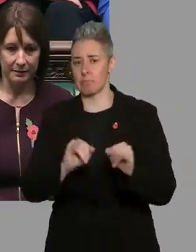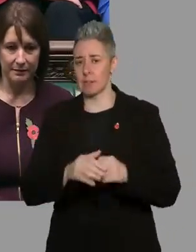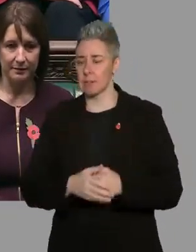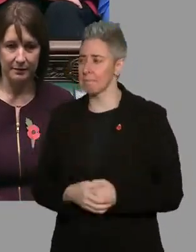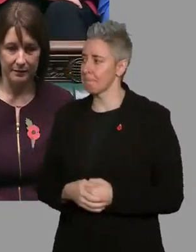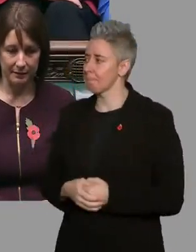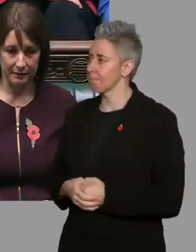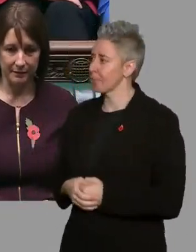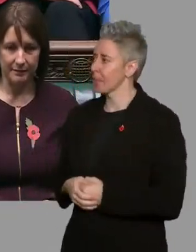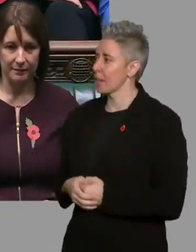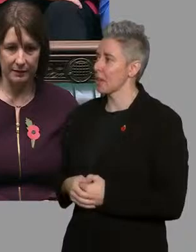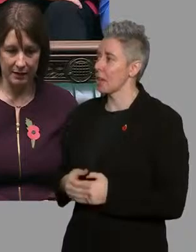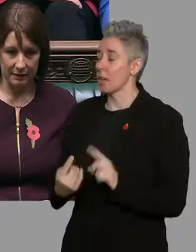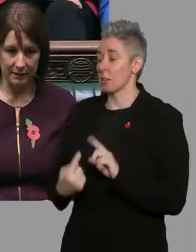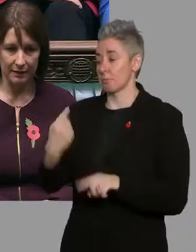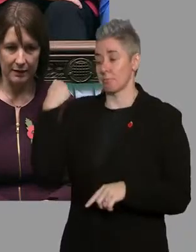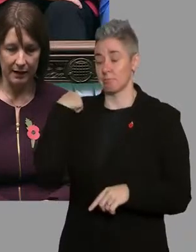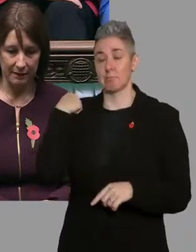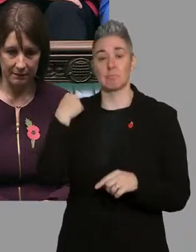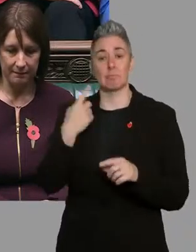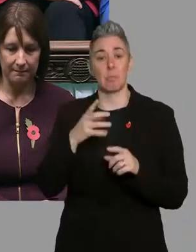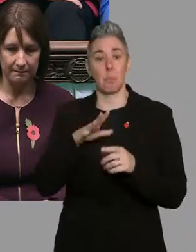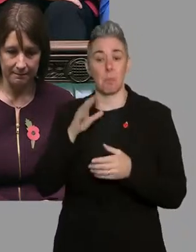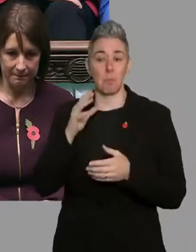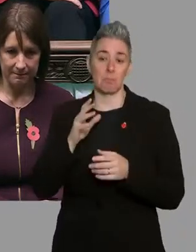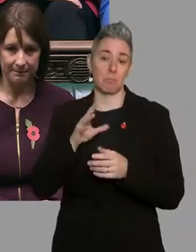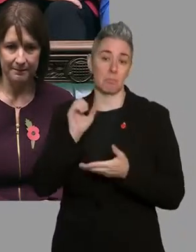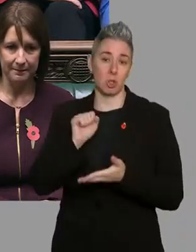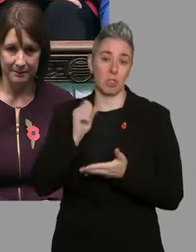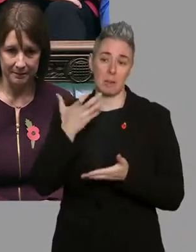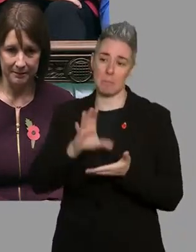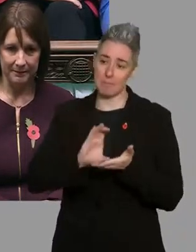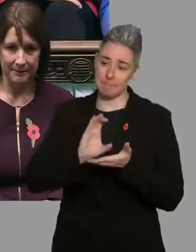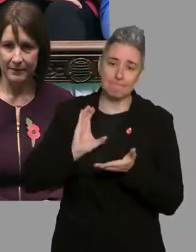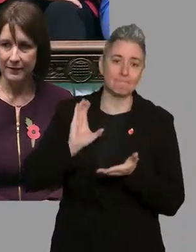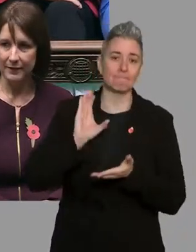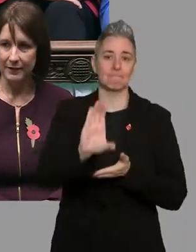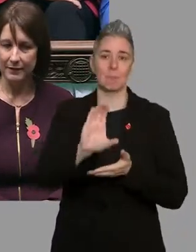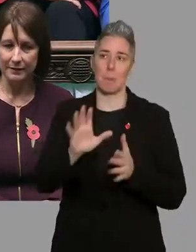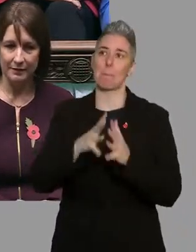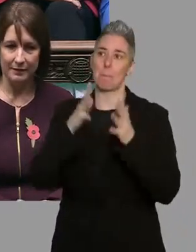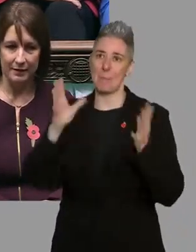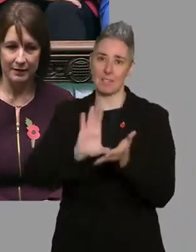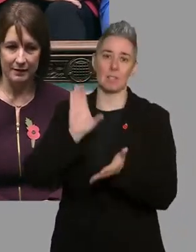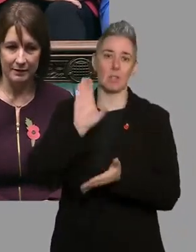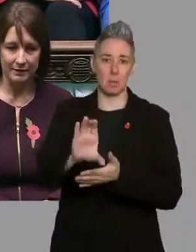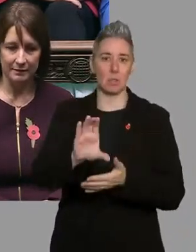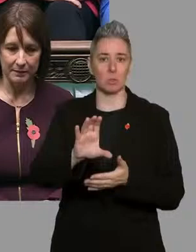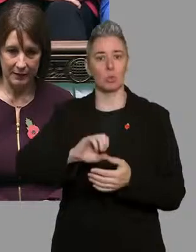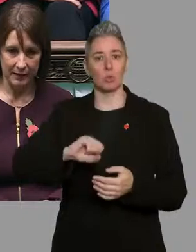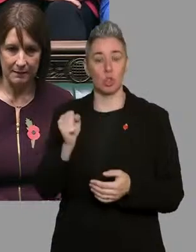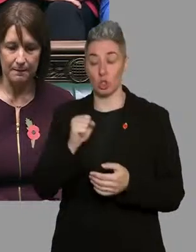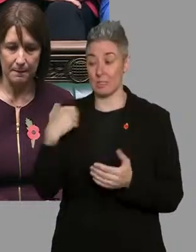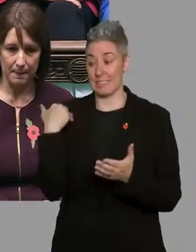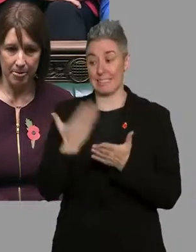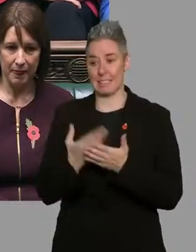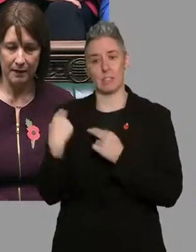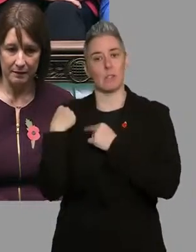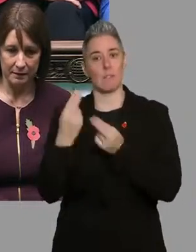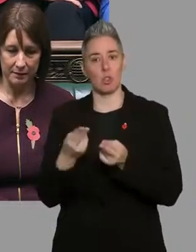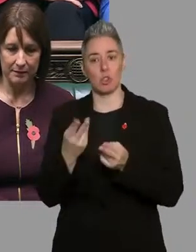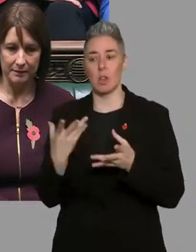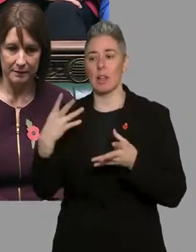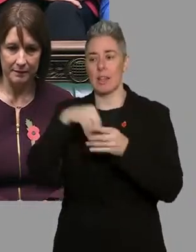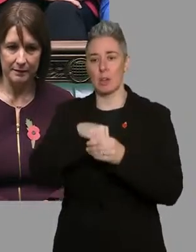Scottish Government in real terms since devolution. That includes £3.4 billion through the Barnett formula,